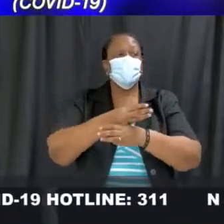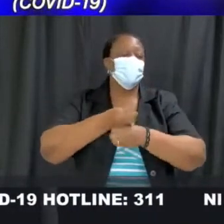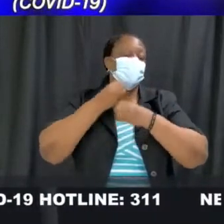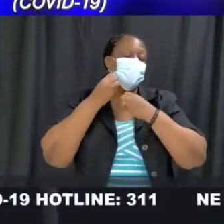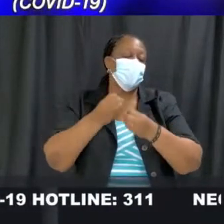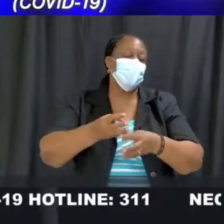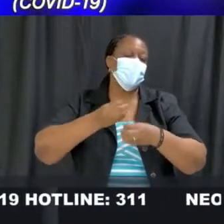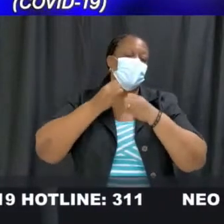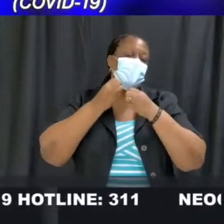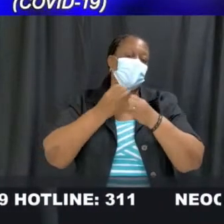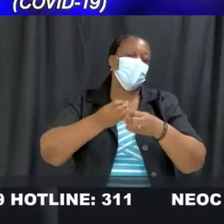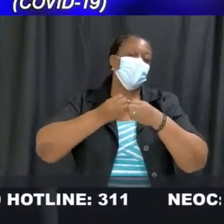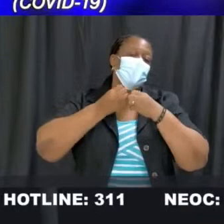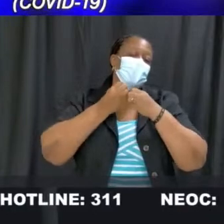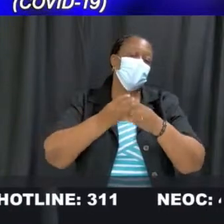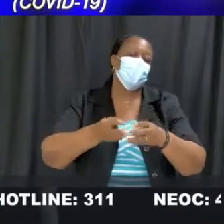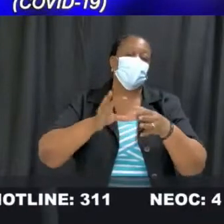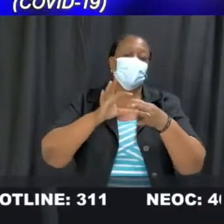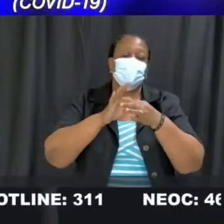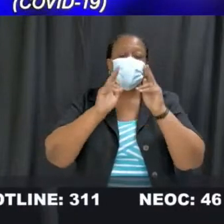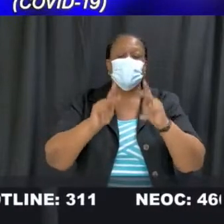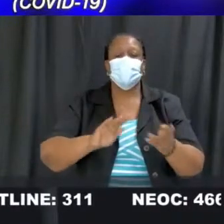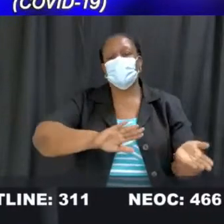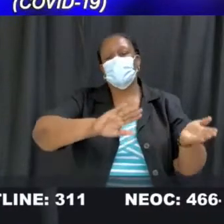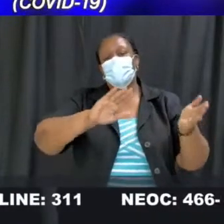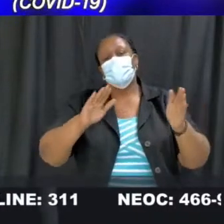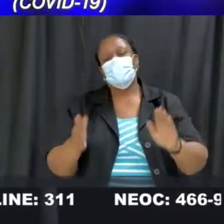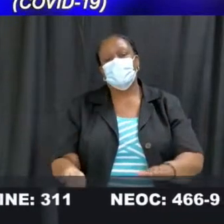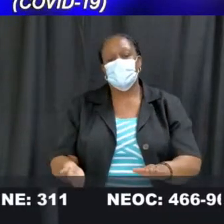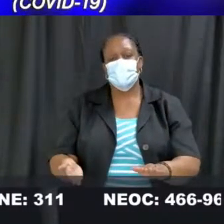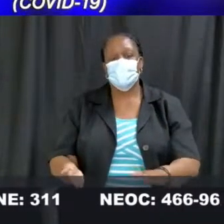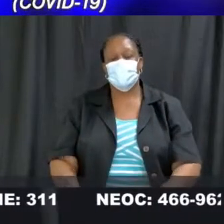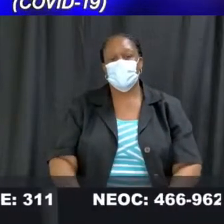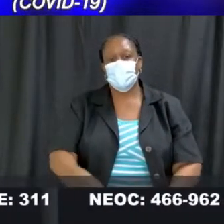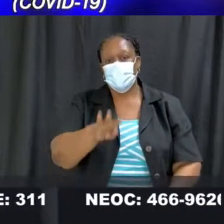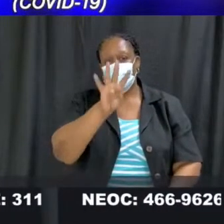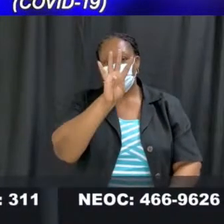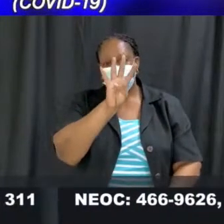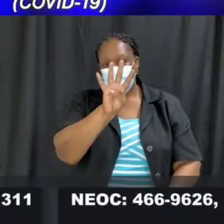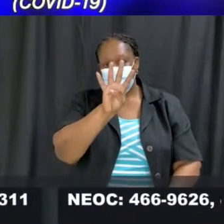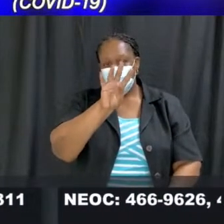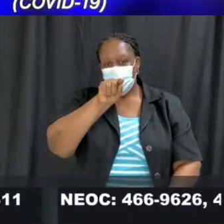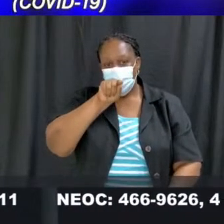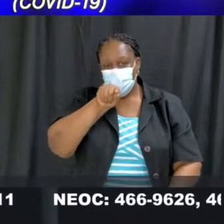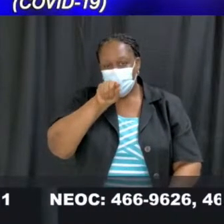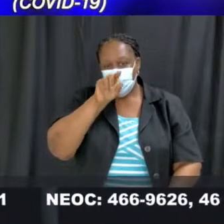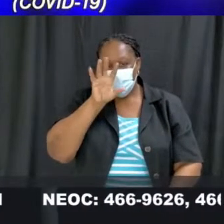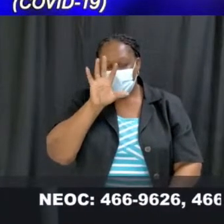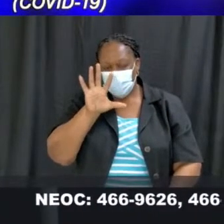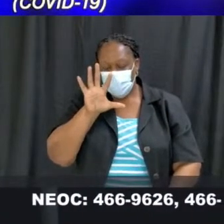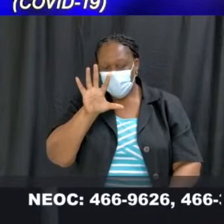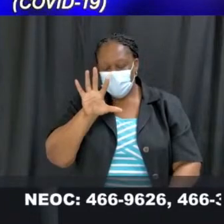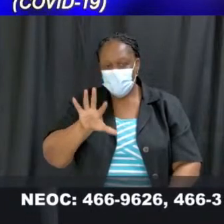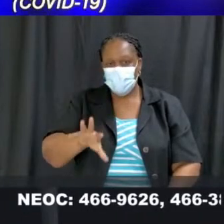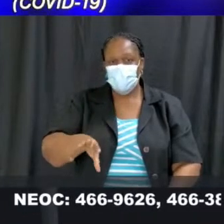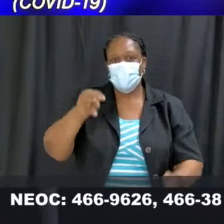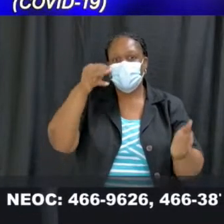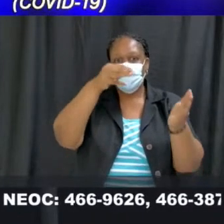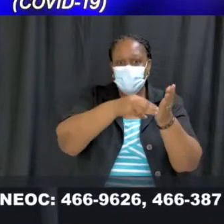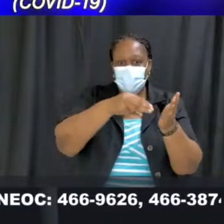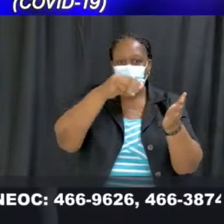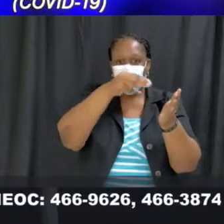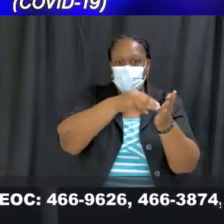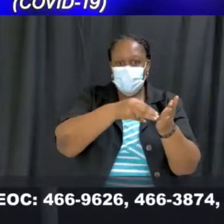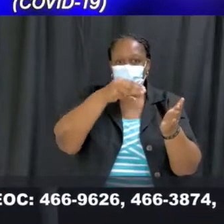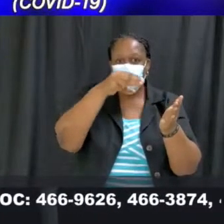millions of people dead. In fact, over 4.5 million people